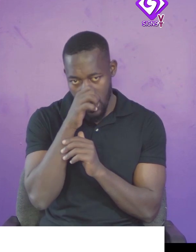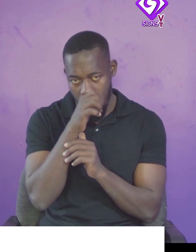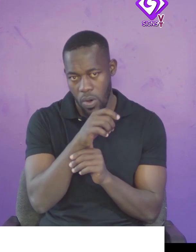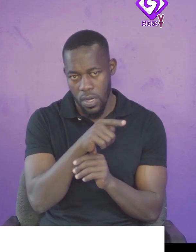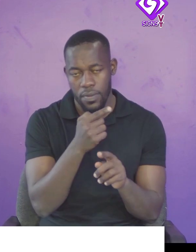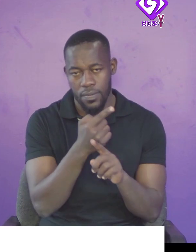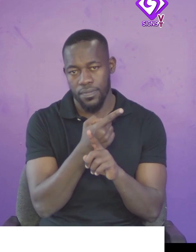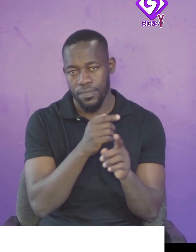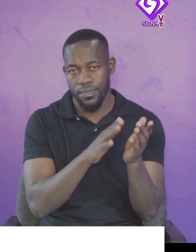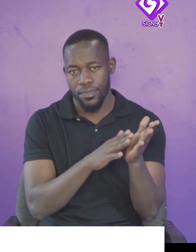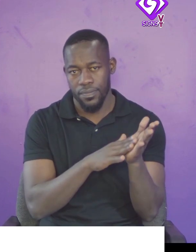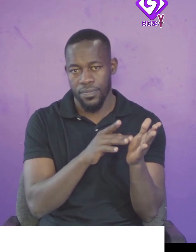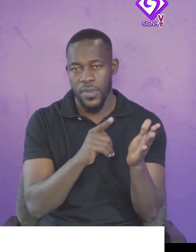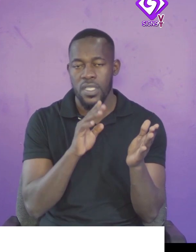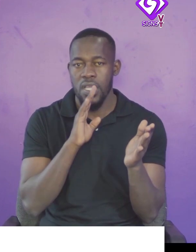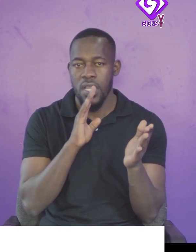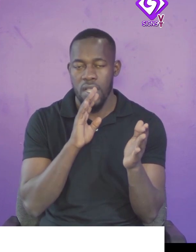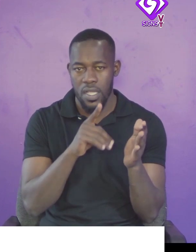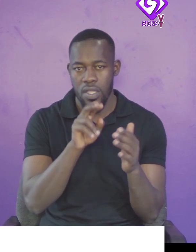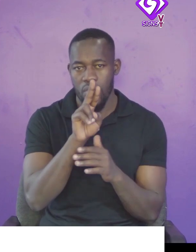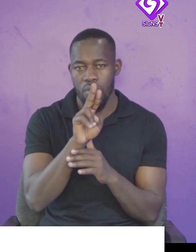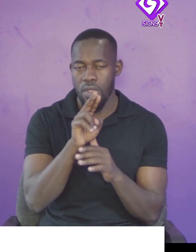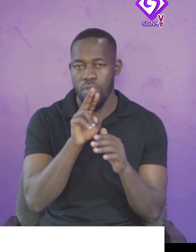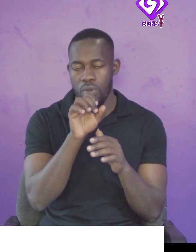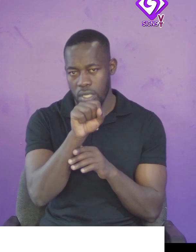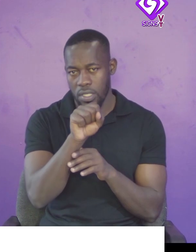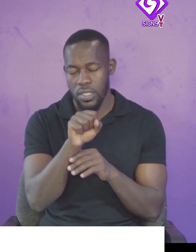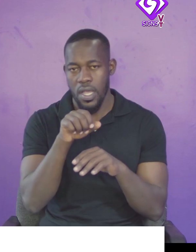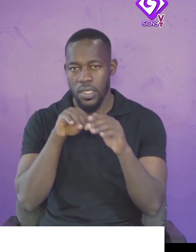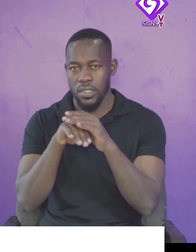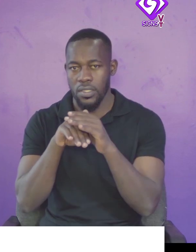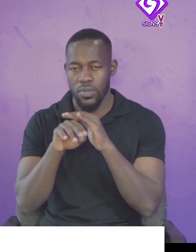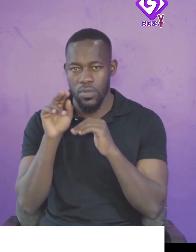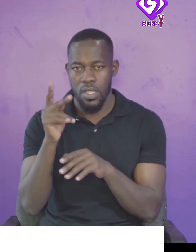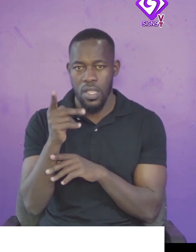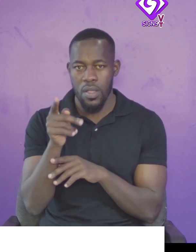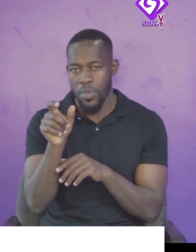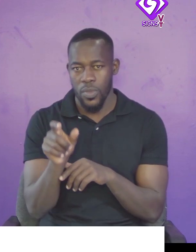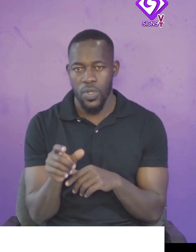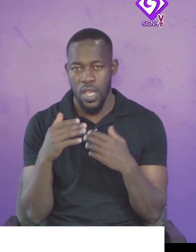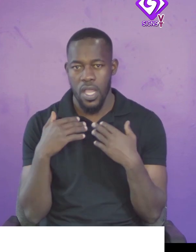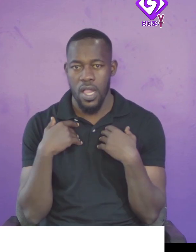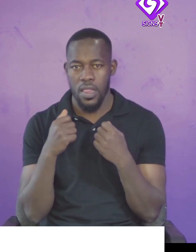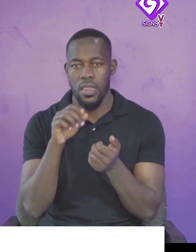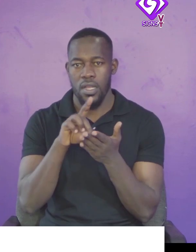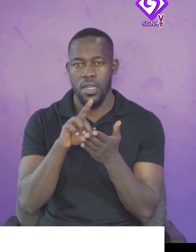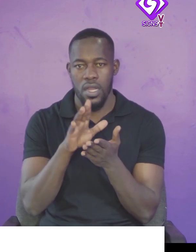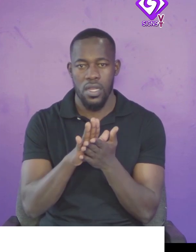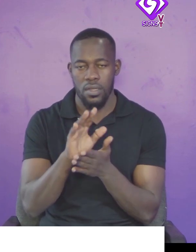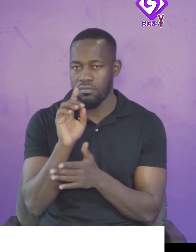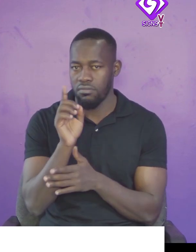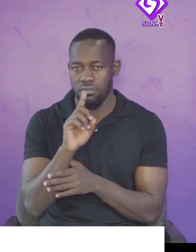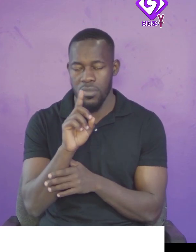the arrangement allows the United States access to Kenyan personal health data, emphasizing